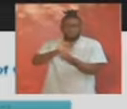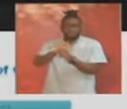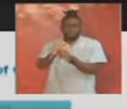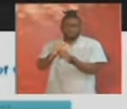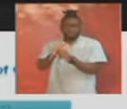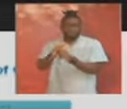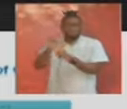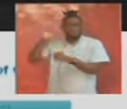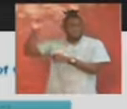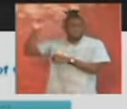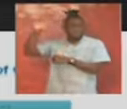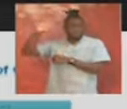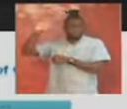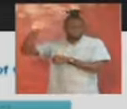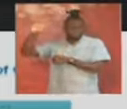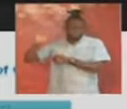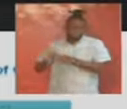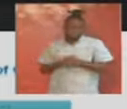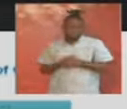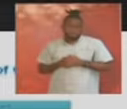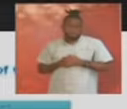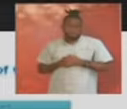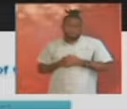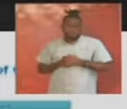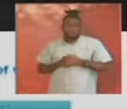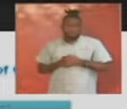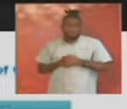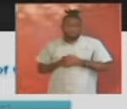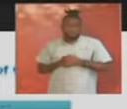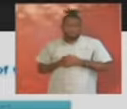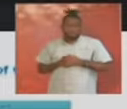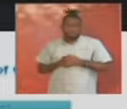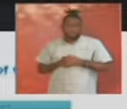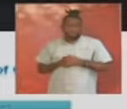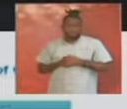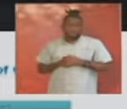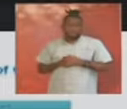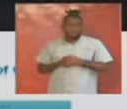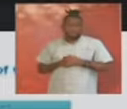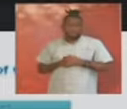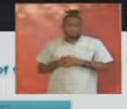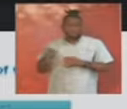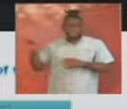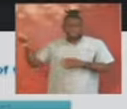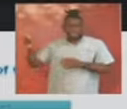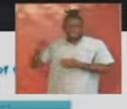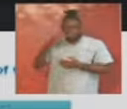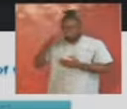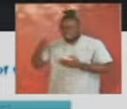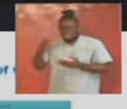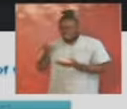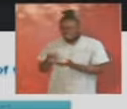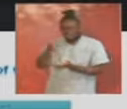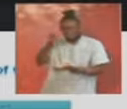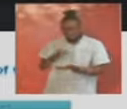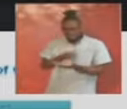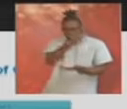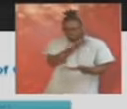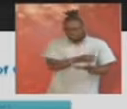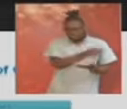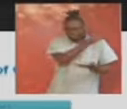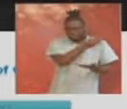Tobago. The vertical bar graph shows the age distribution, and it demonstrates that the majority of our cases